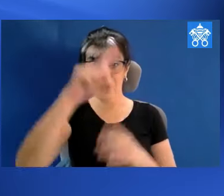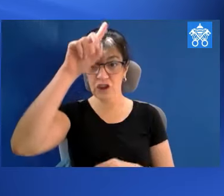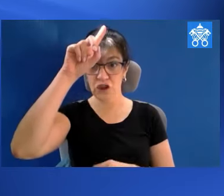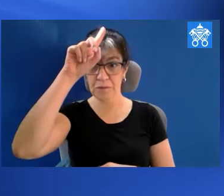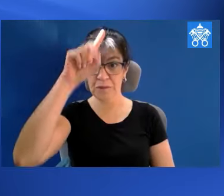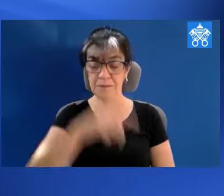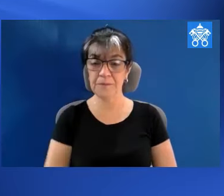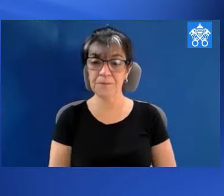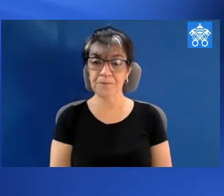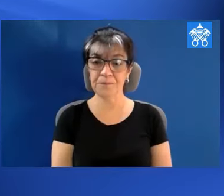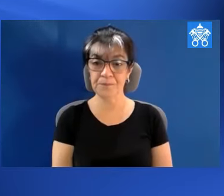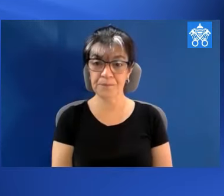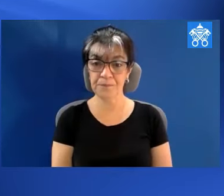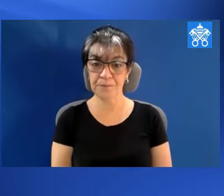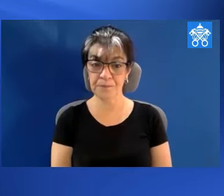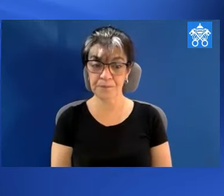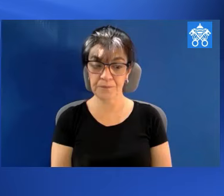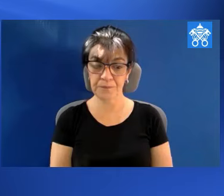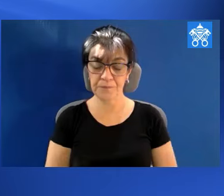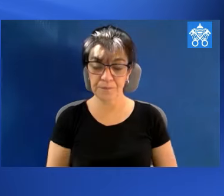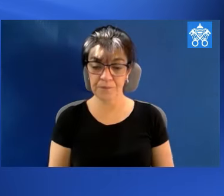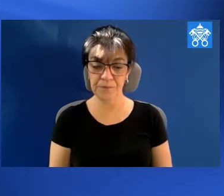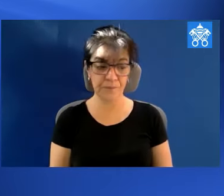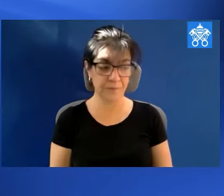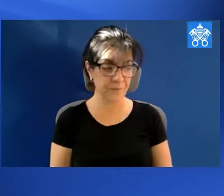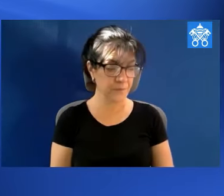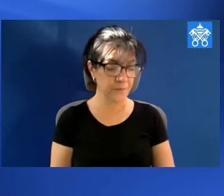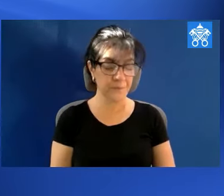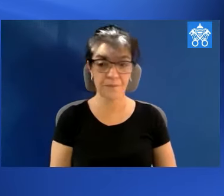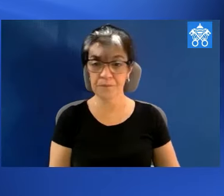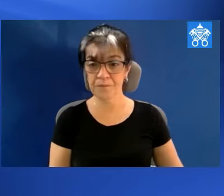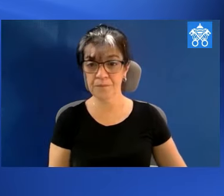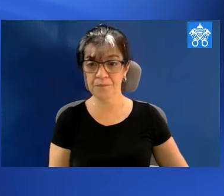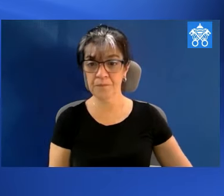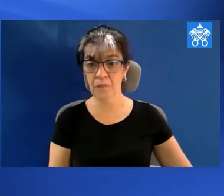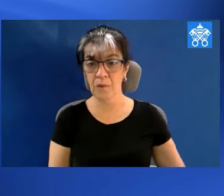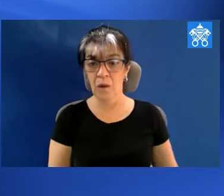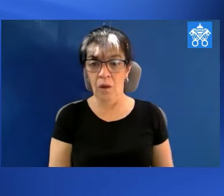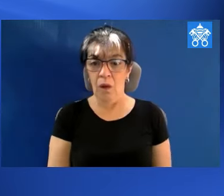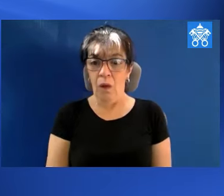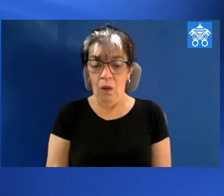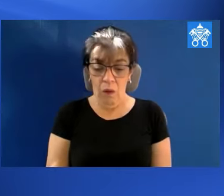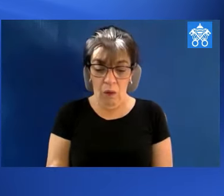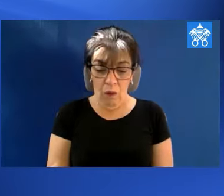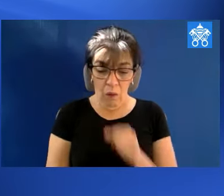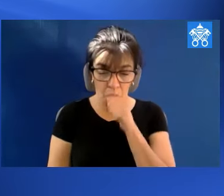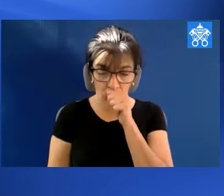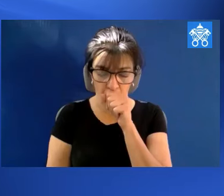Lesung aus dem zweiten Petrusbrief. Brüder und Schwestern, bedenkt dabei vor allem